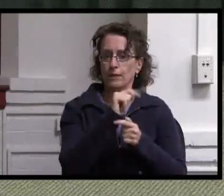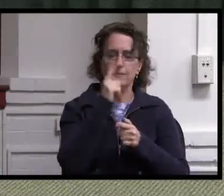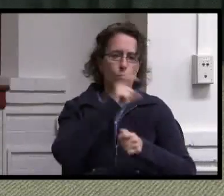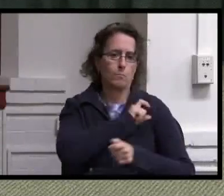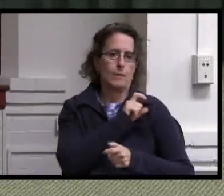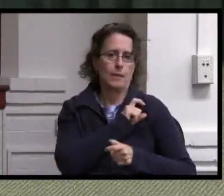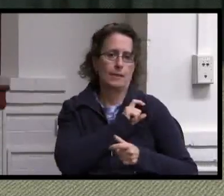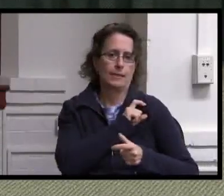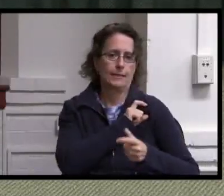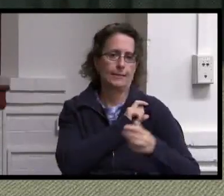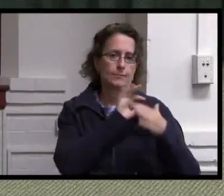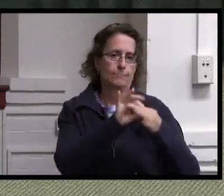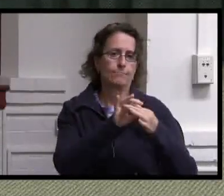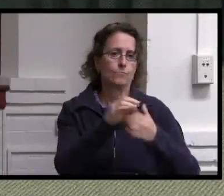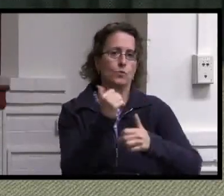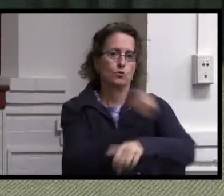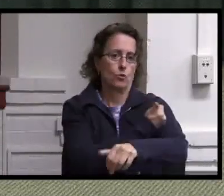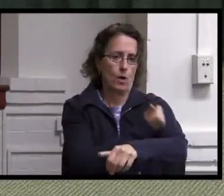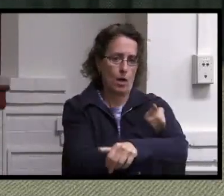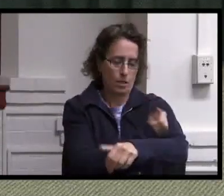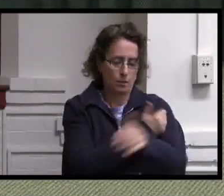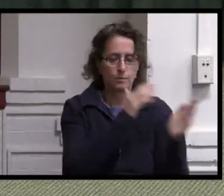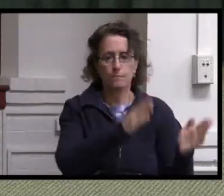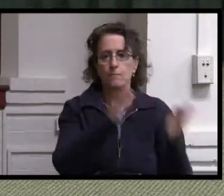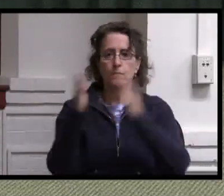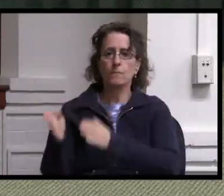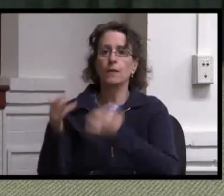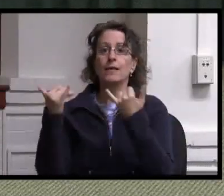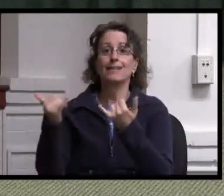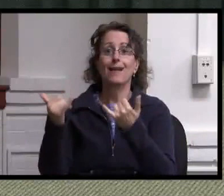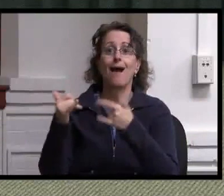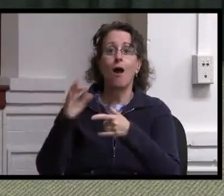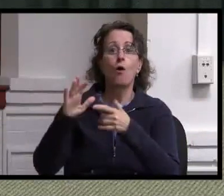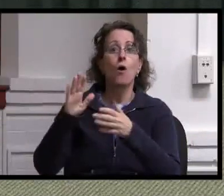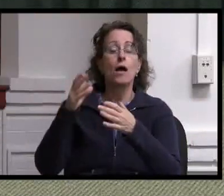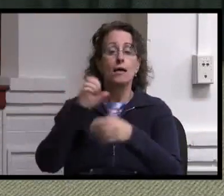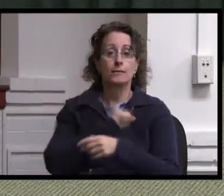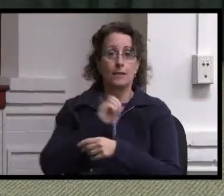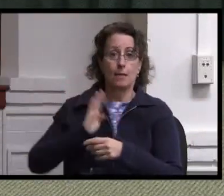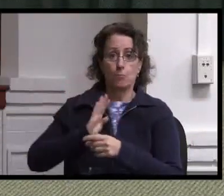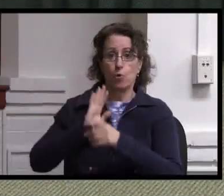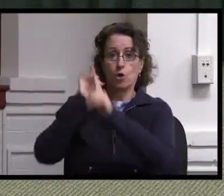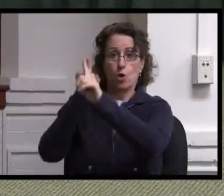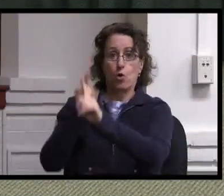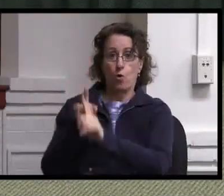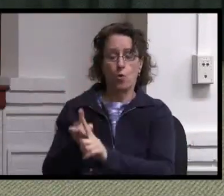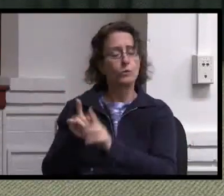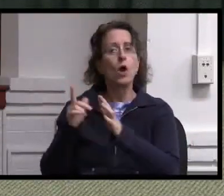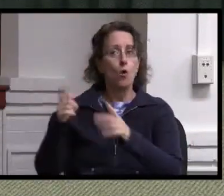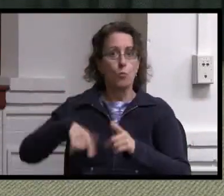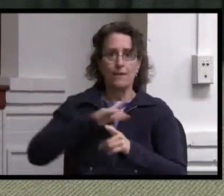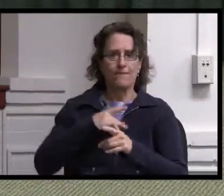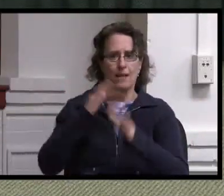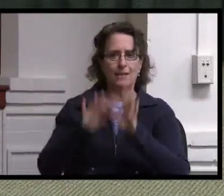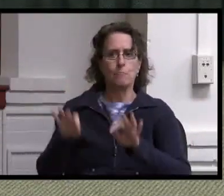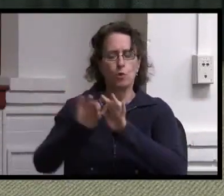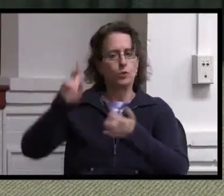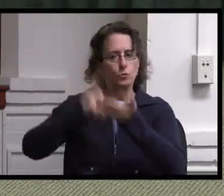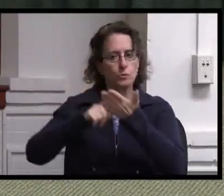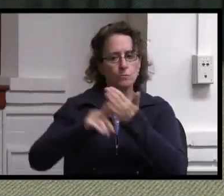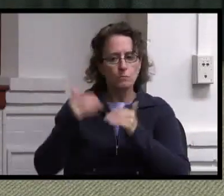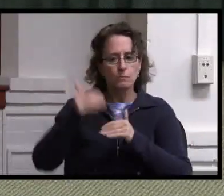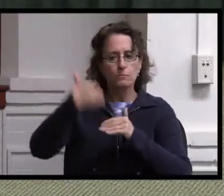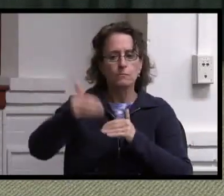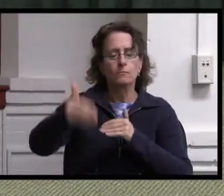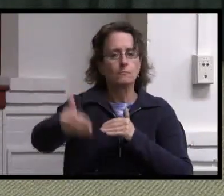I don't know, would you, Peter, like to go over these, or do you want me to? Sure. Well, let me say this, and then